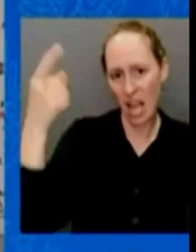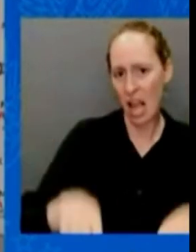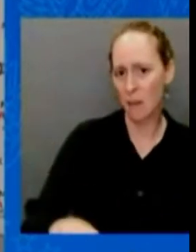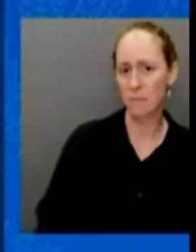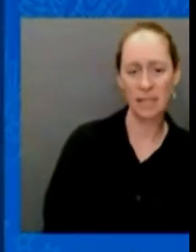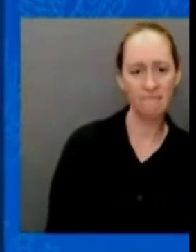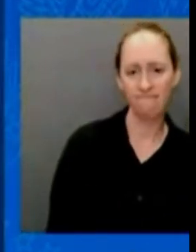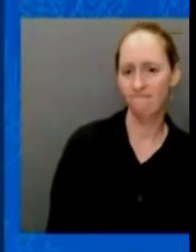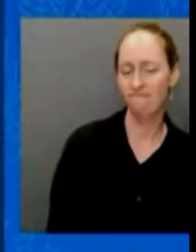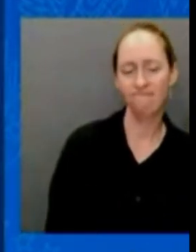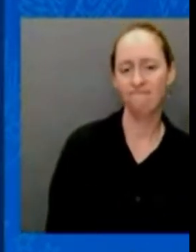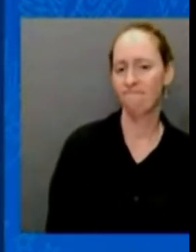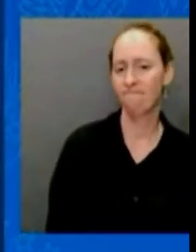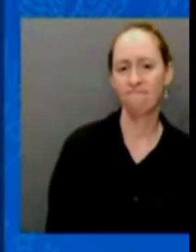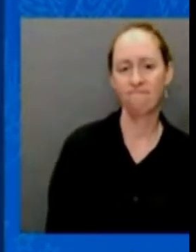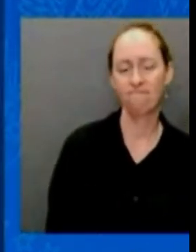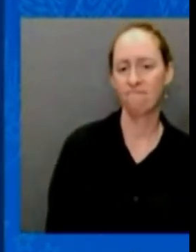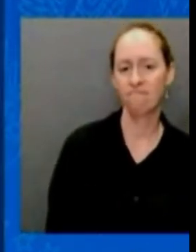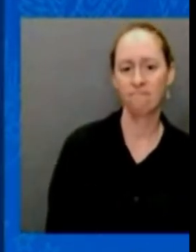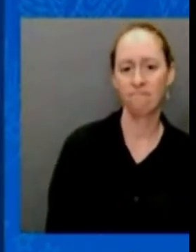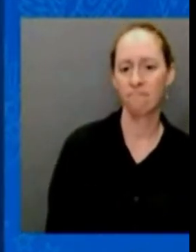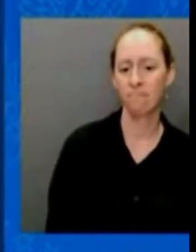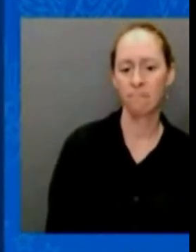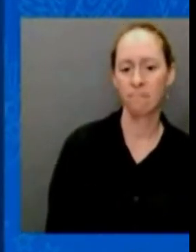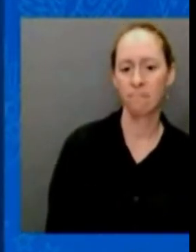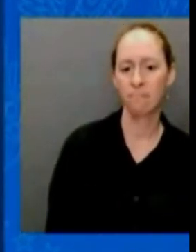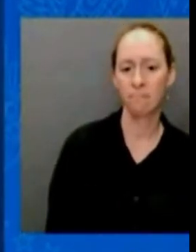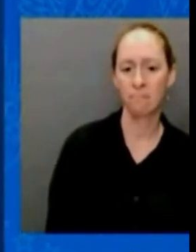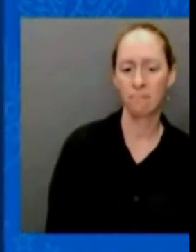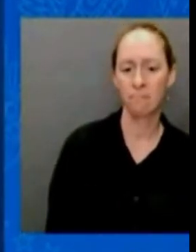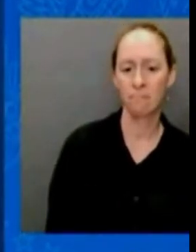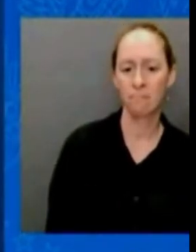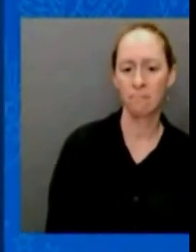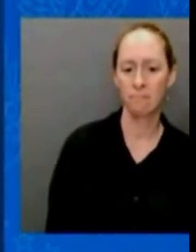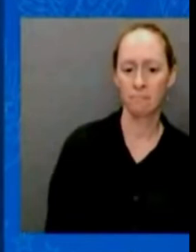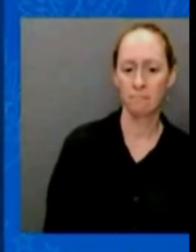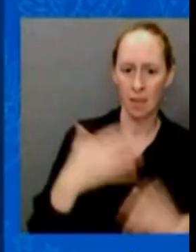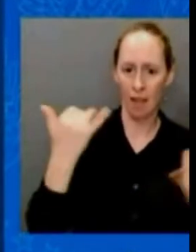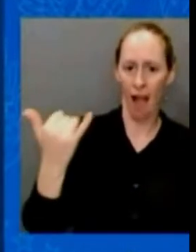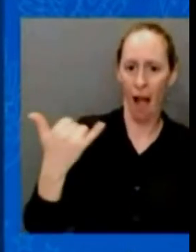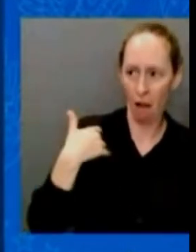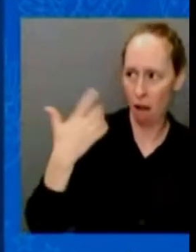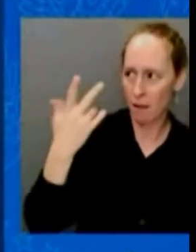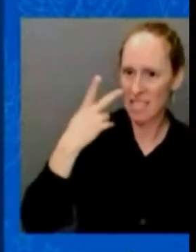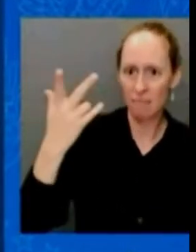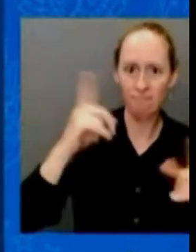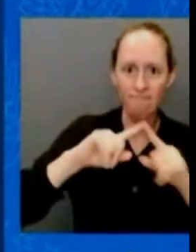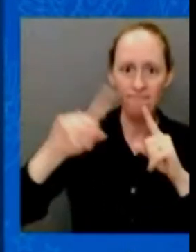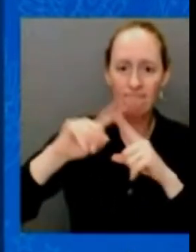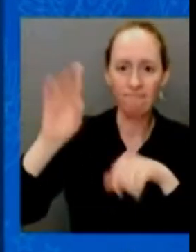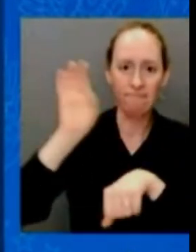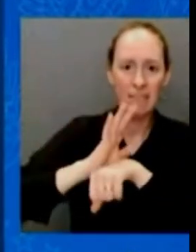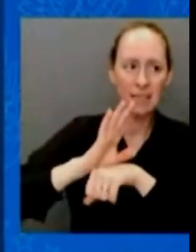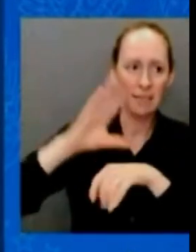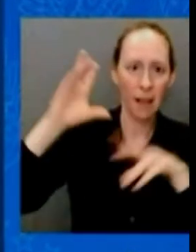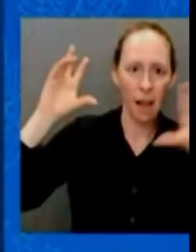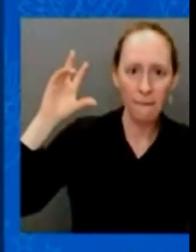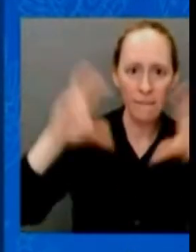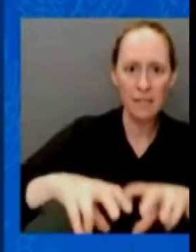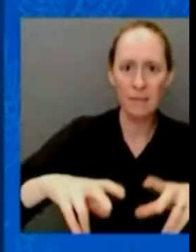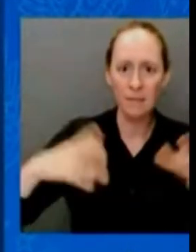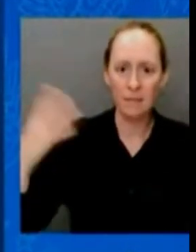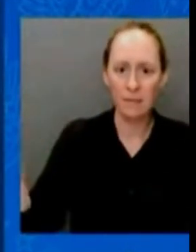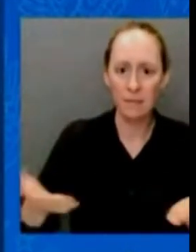We're seeing investments like this across the country. And as I said, it will revitalize not only Syracuse, not only upstate New York,